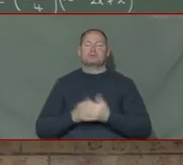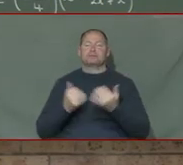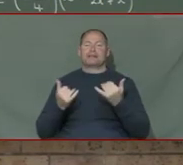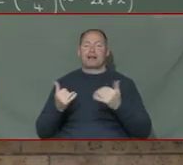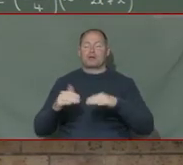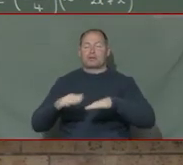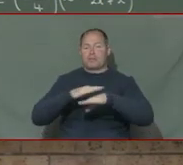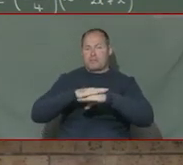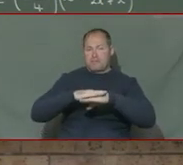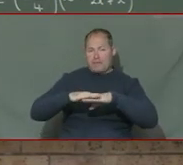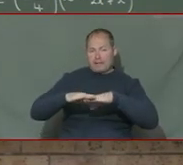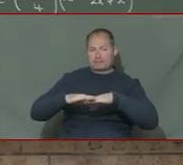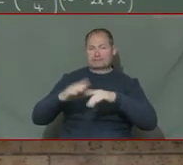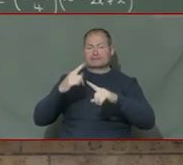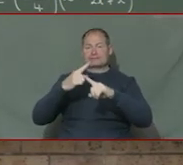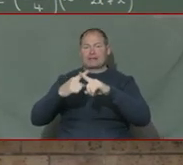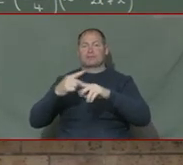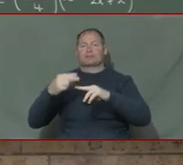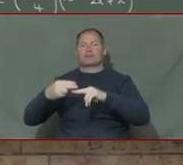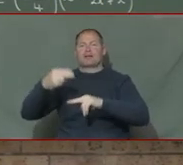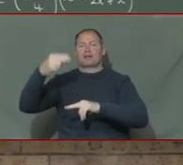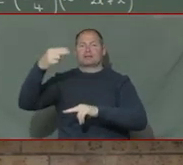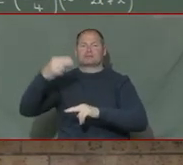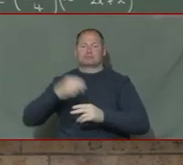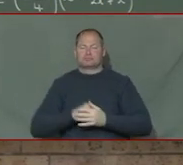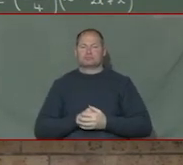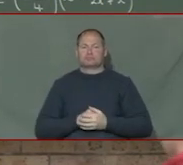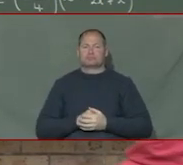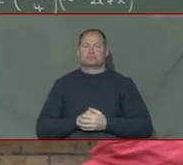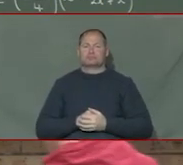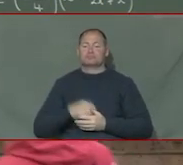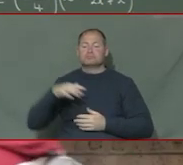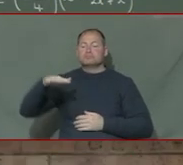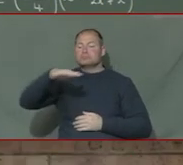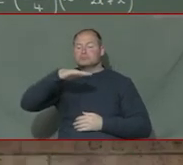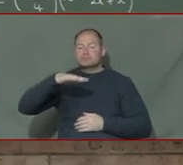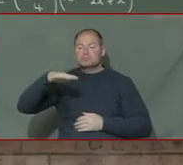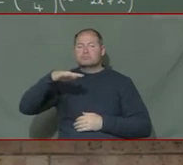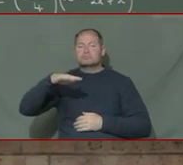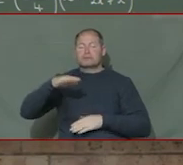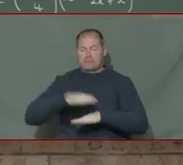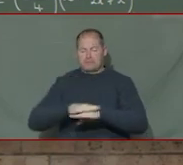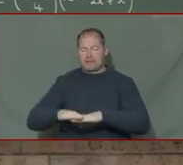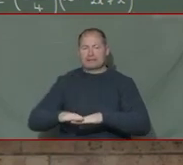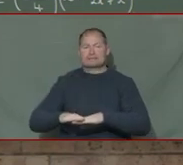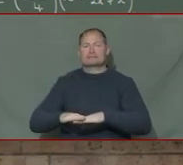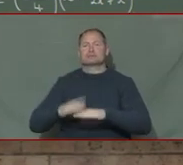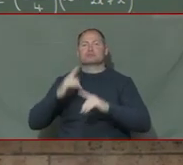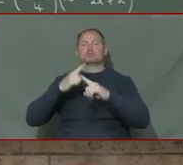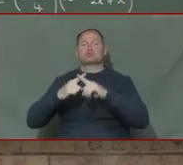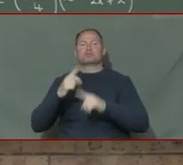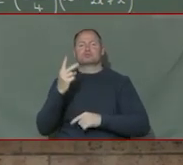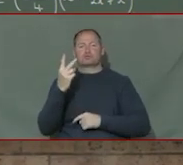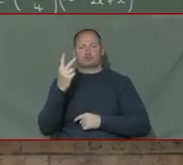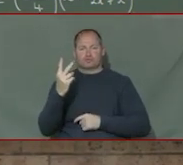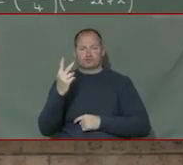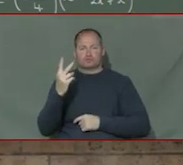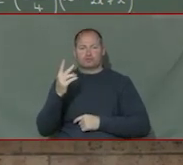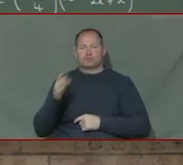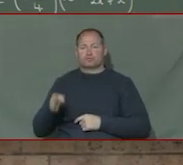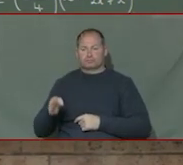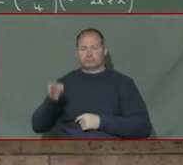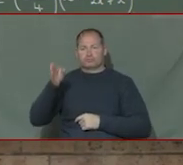prism multiplied by the height. The surface area is twice the area of the base plus the perimeter of the base times the